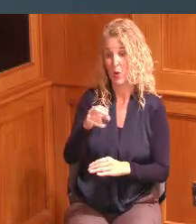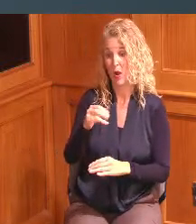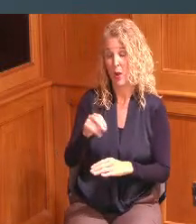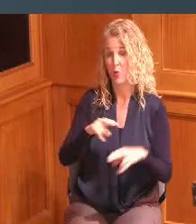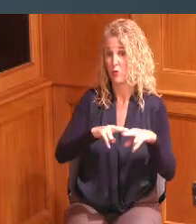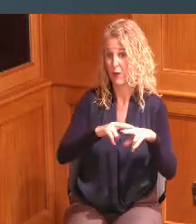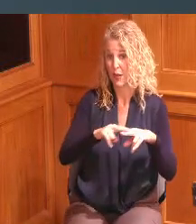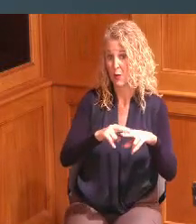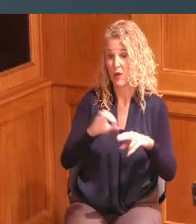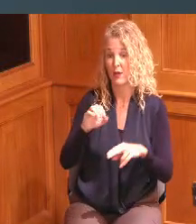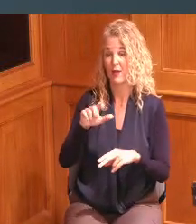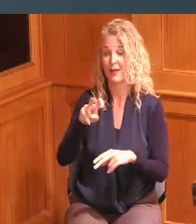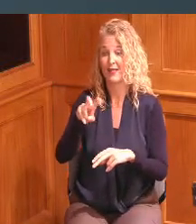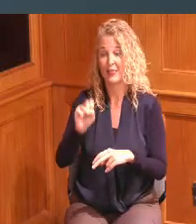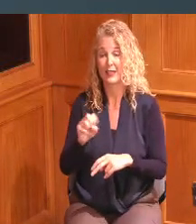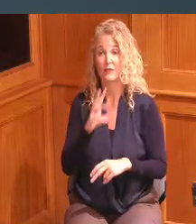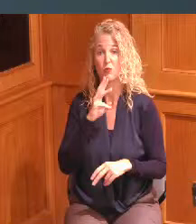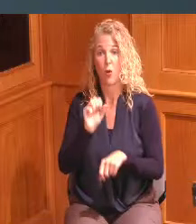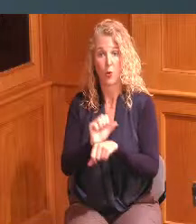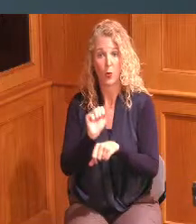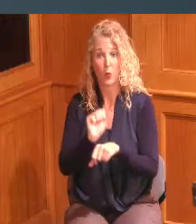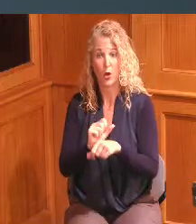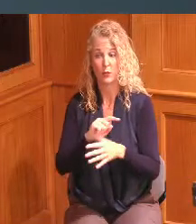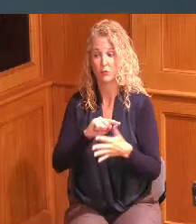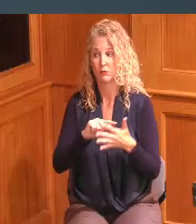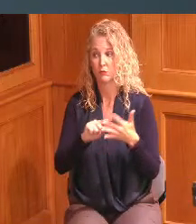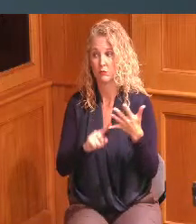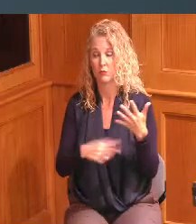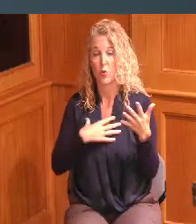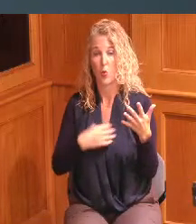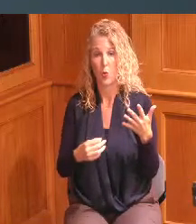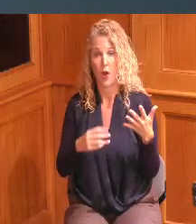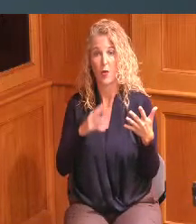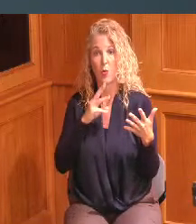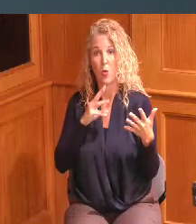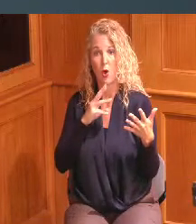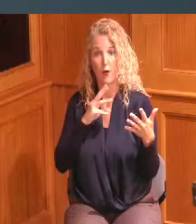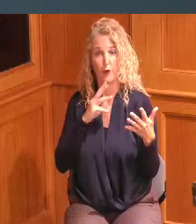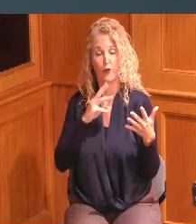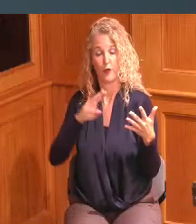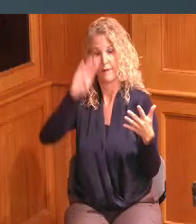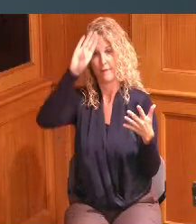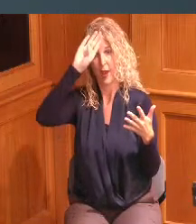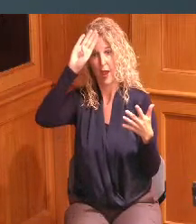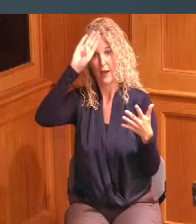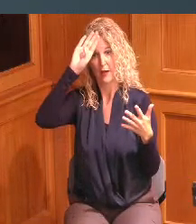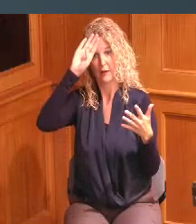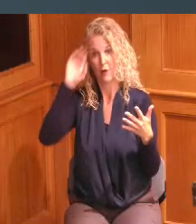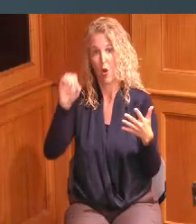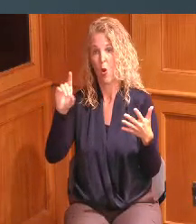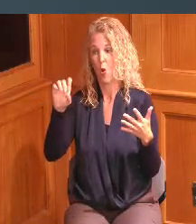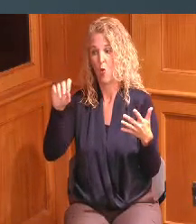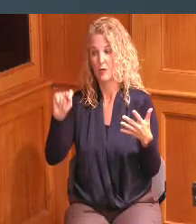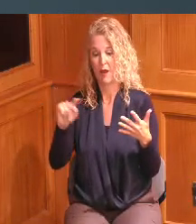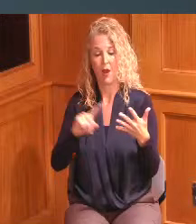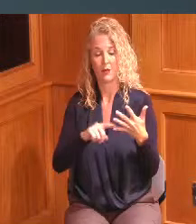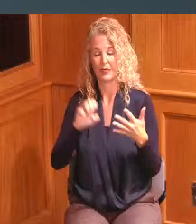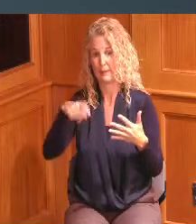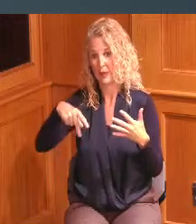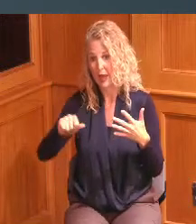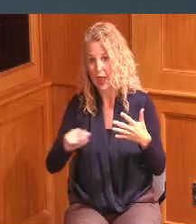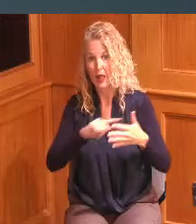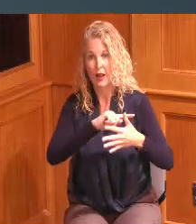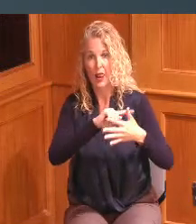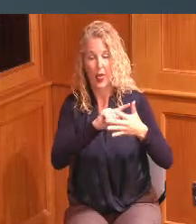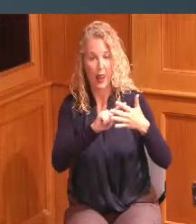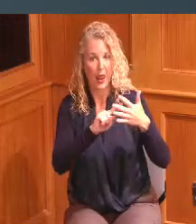involved, Cleves Waterworks, Whitewater Township Fire Department, ODOT, EPA, Hamilton County